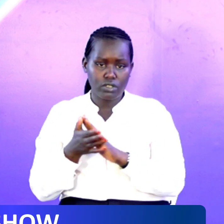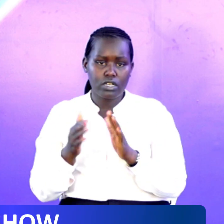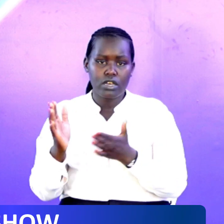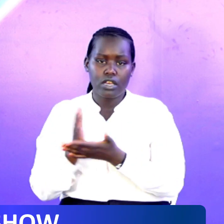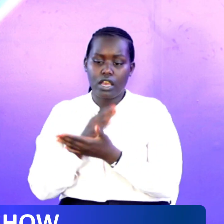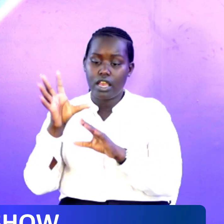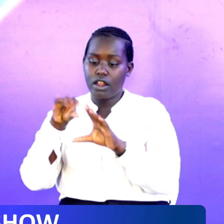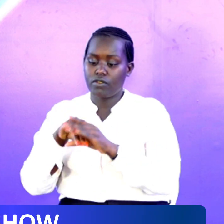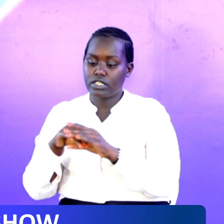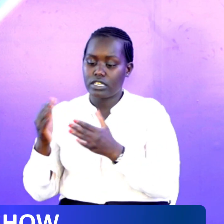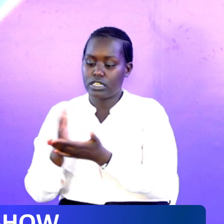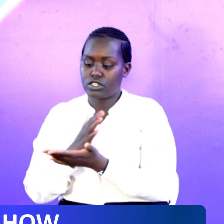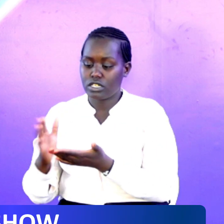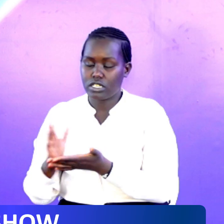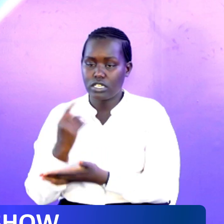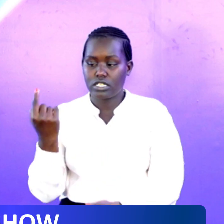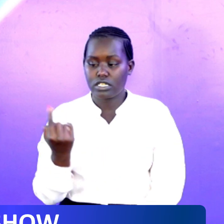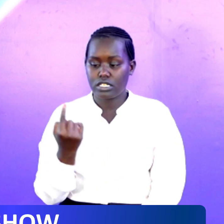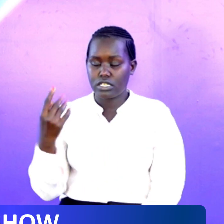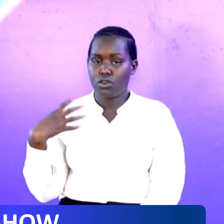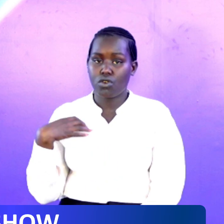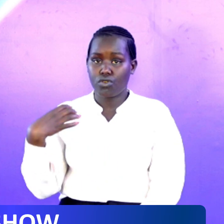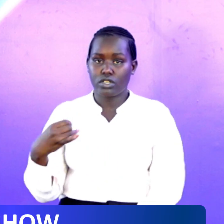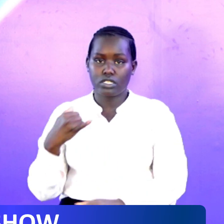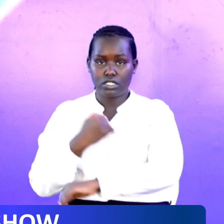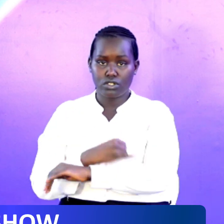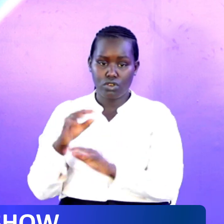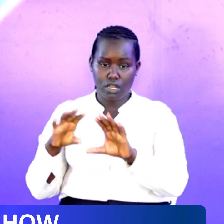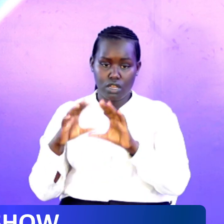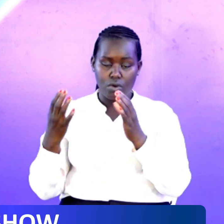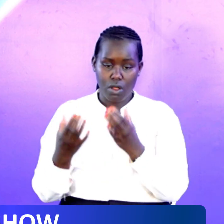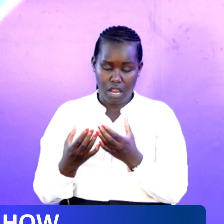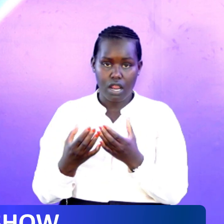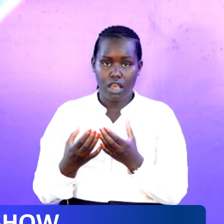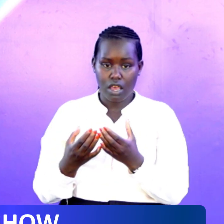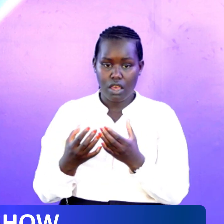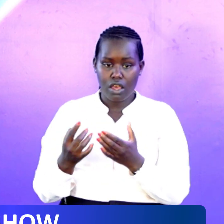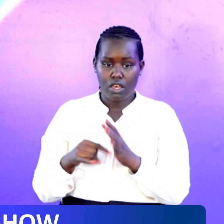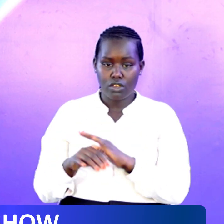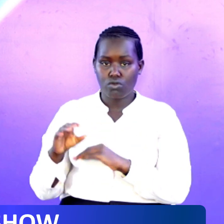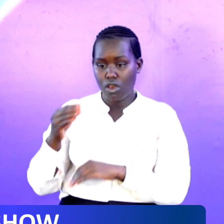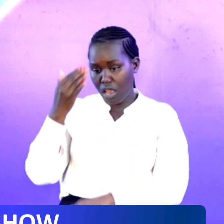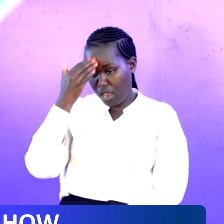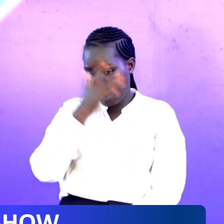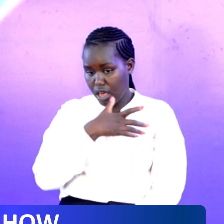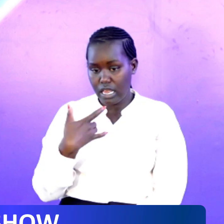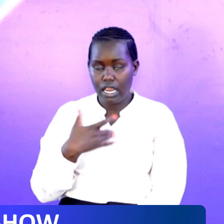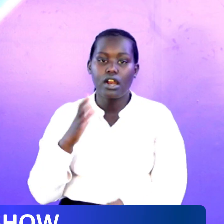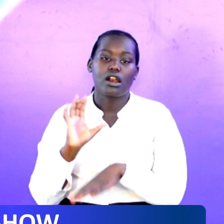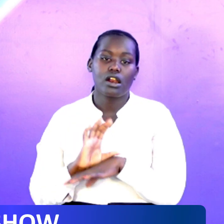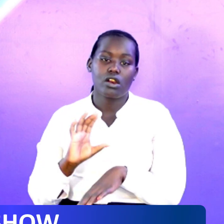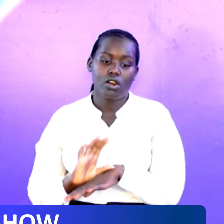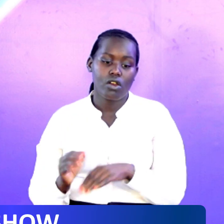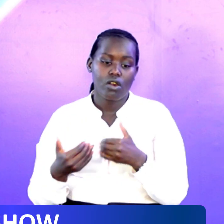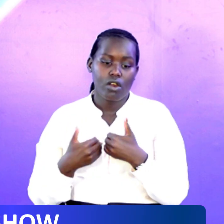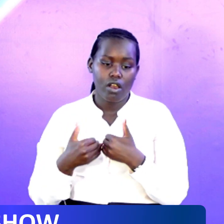Let me tell you, do you know the single most richest institution in the world? No. Is the Catholic Church. They have